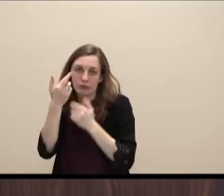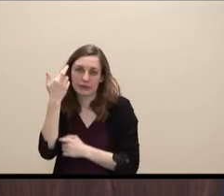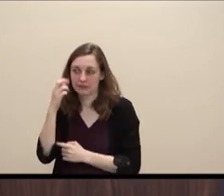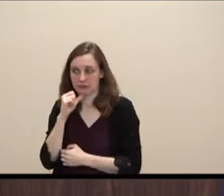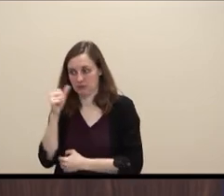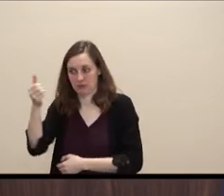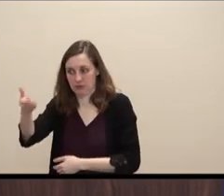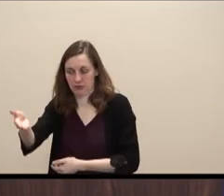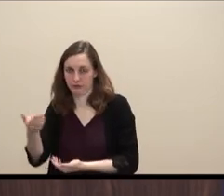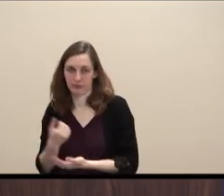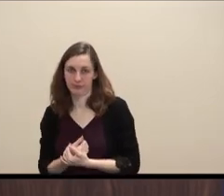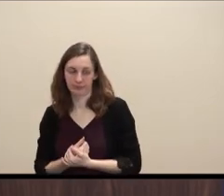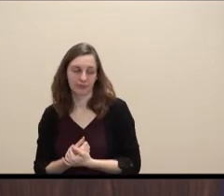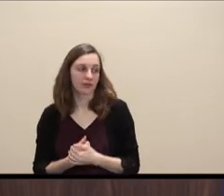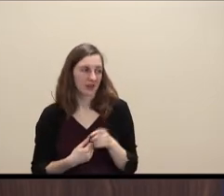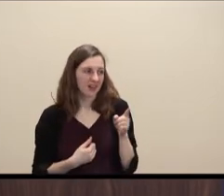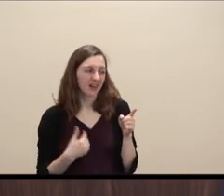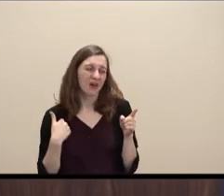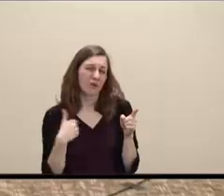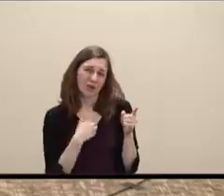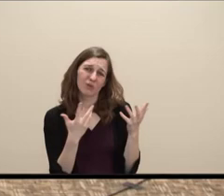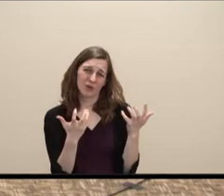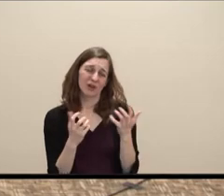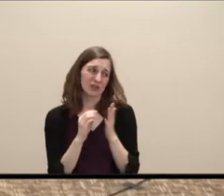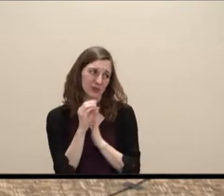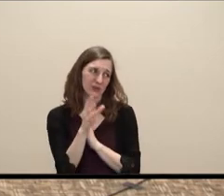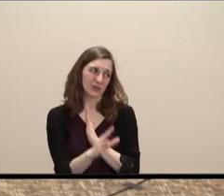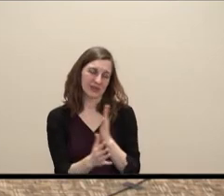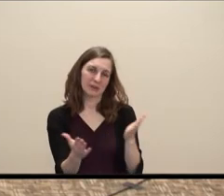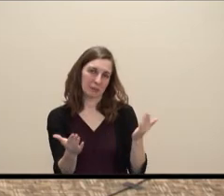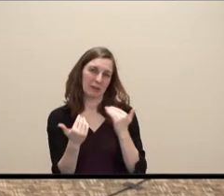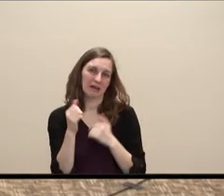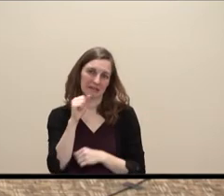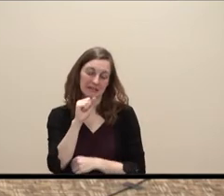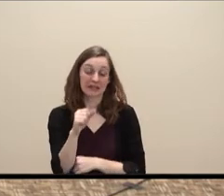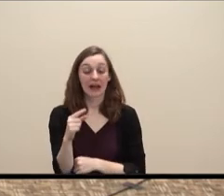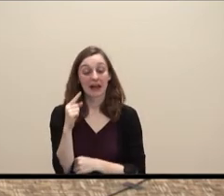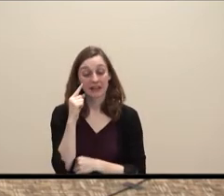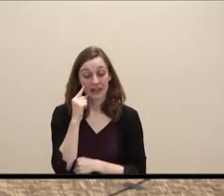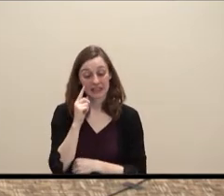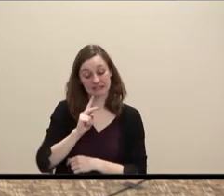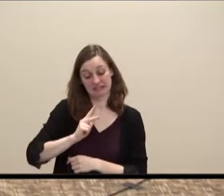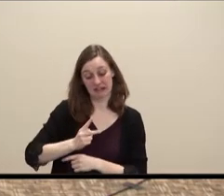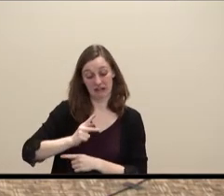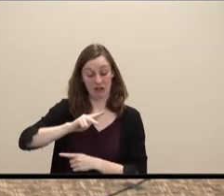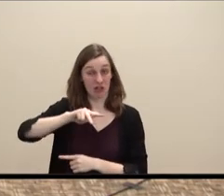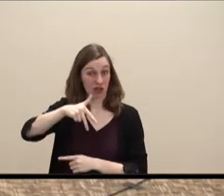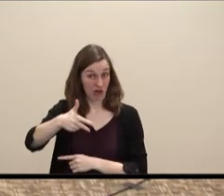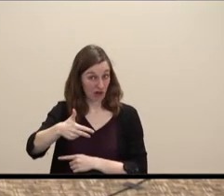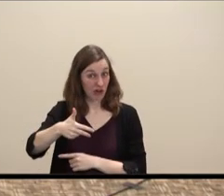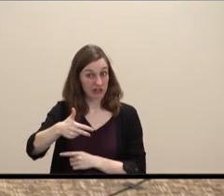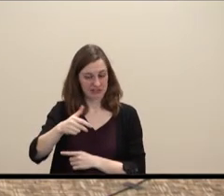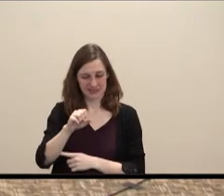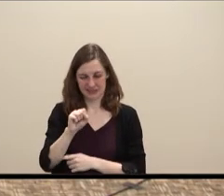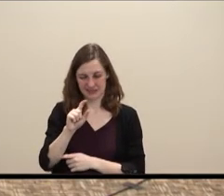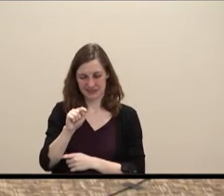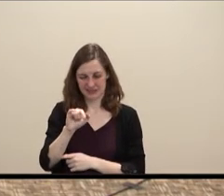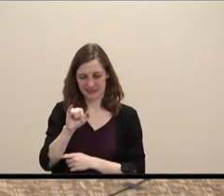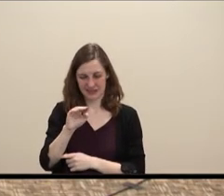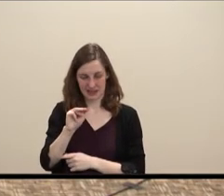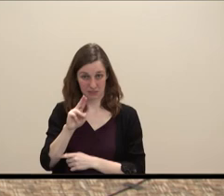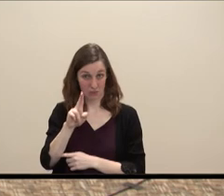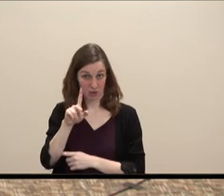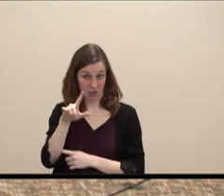Well, we want our students back. And I think, you know, second and third round of stimulus funds, hopefully we'll have